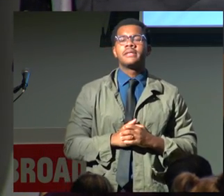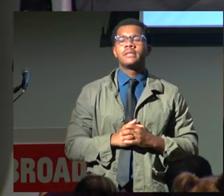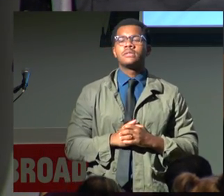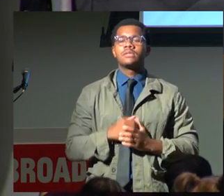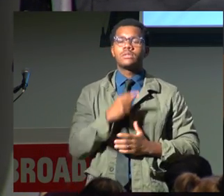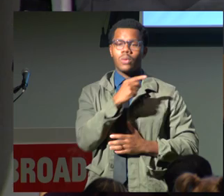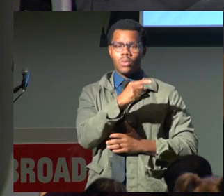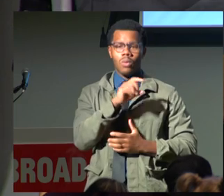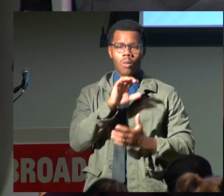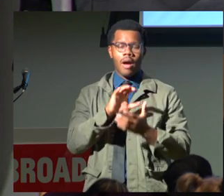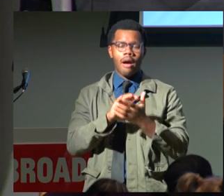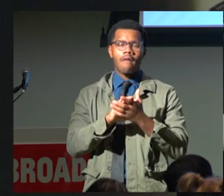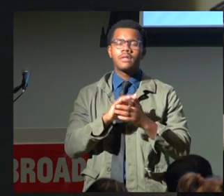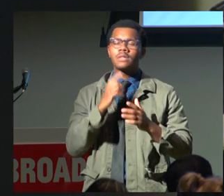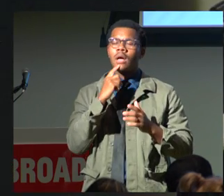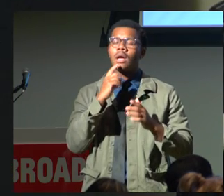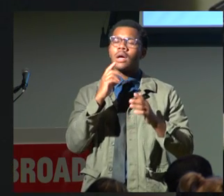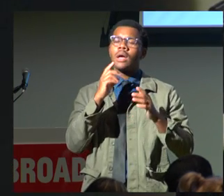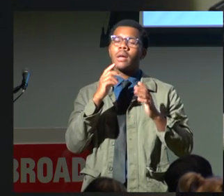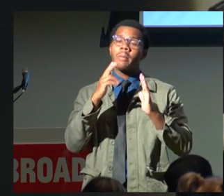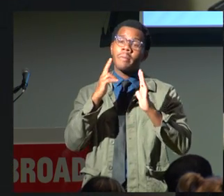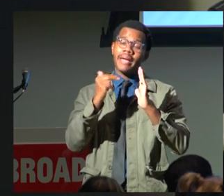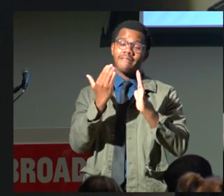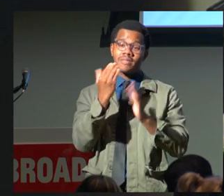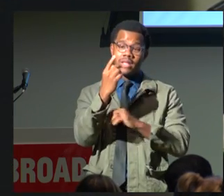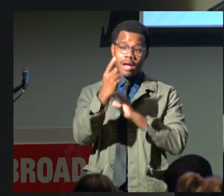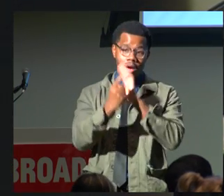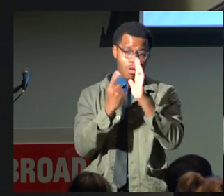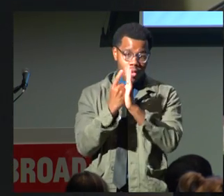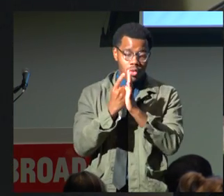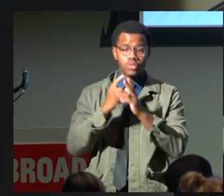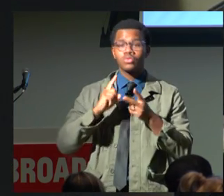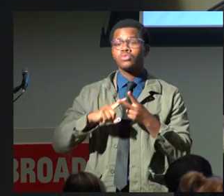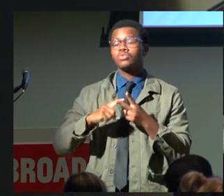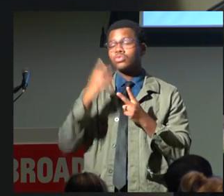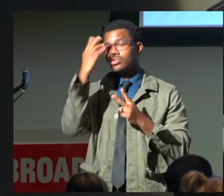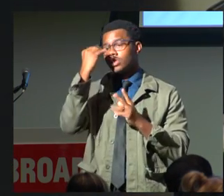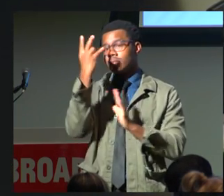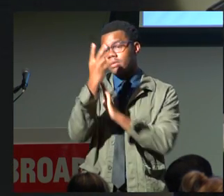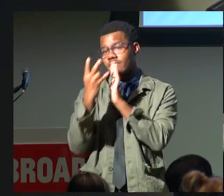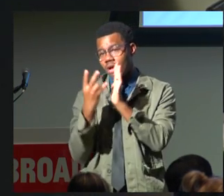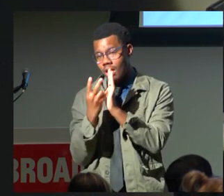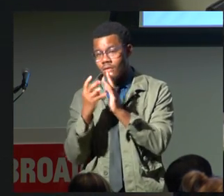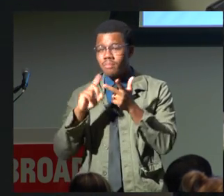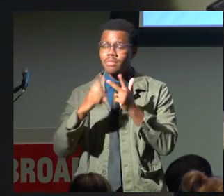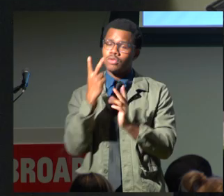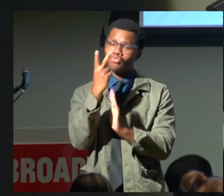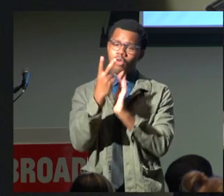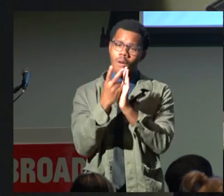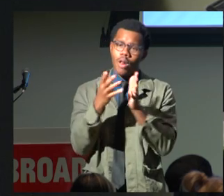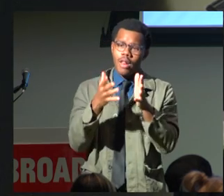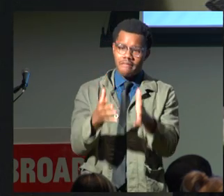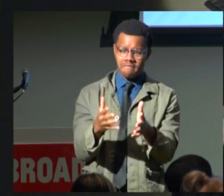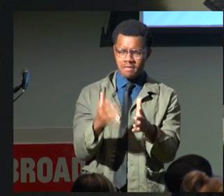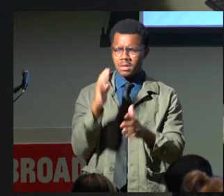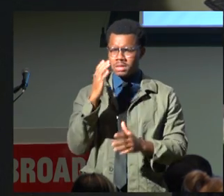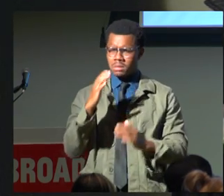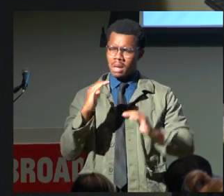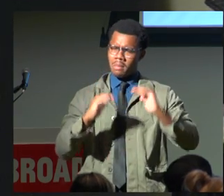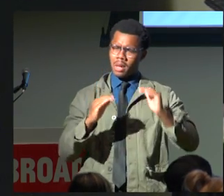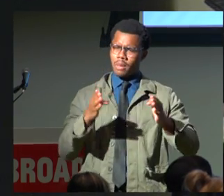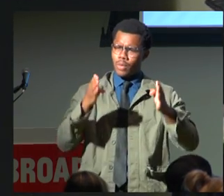day. You sleep 7. You have 2 hours left. Mm-hmm. You seem like a very balanced person. What are you doing with those